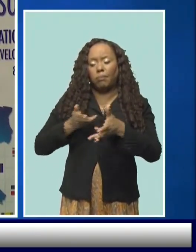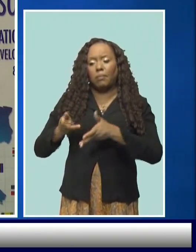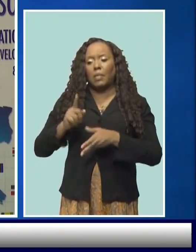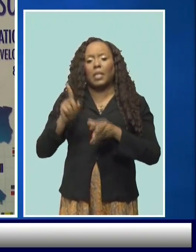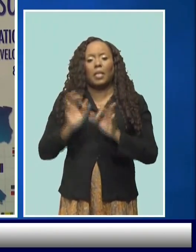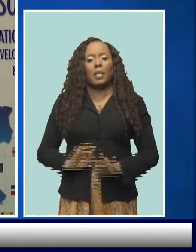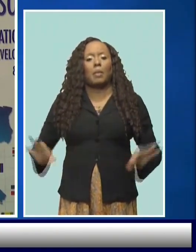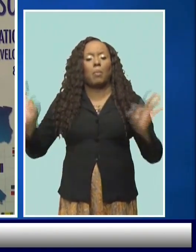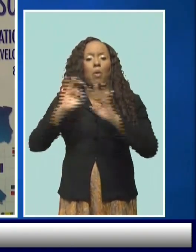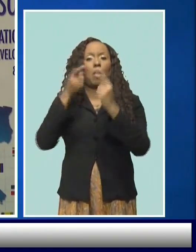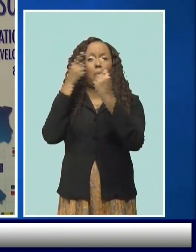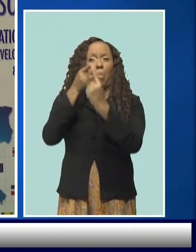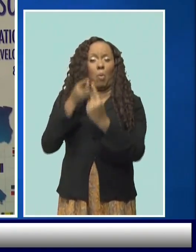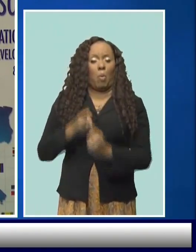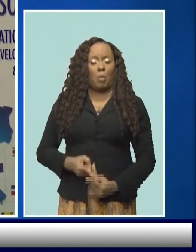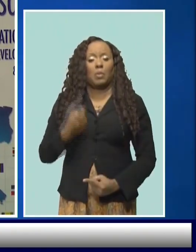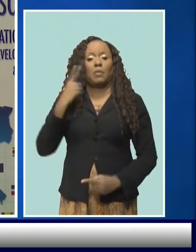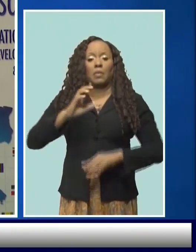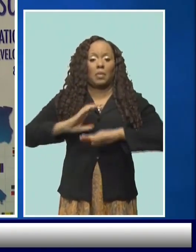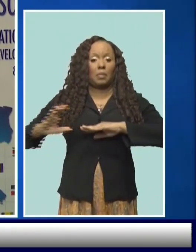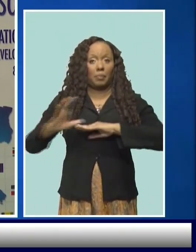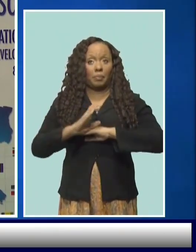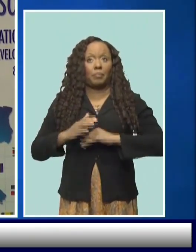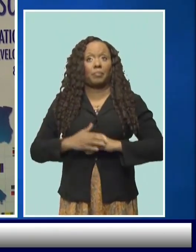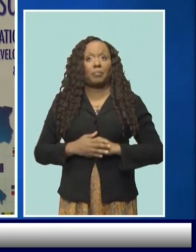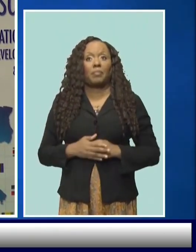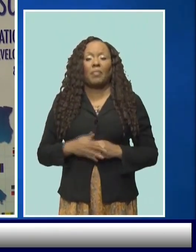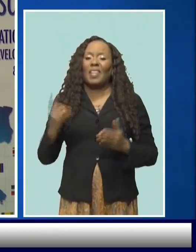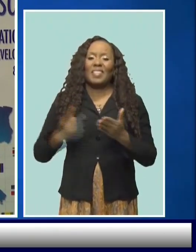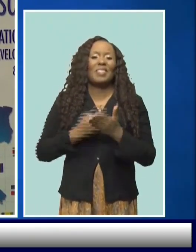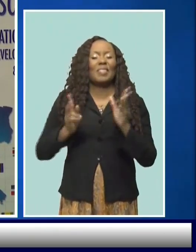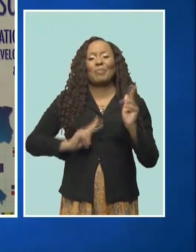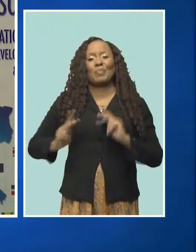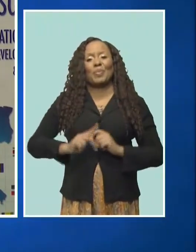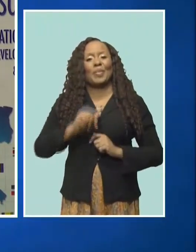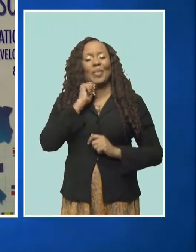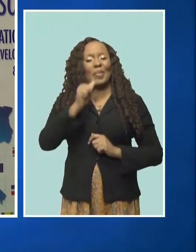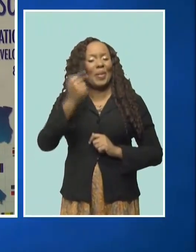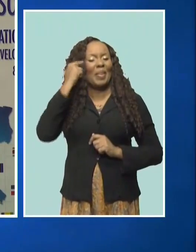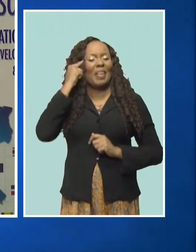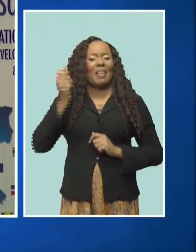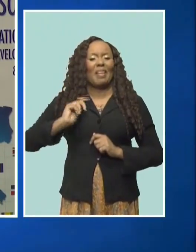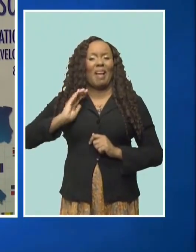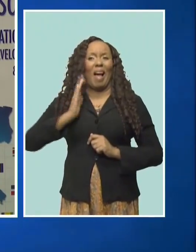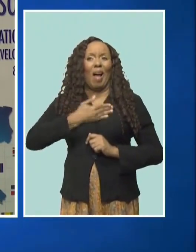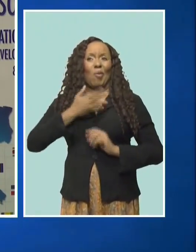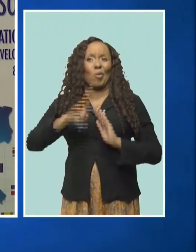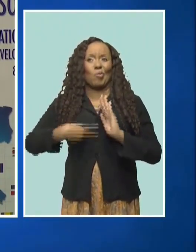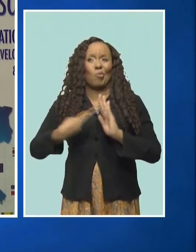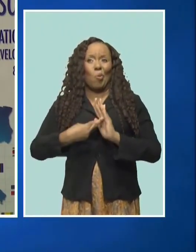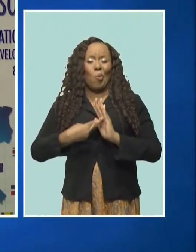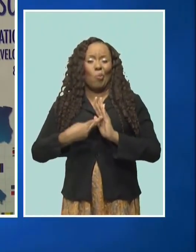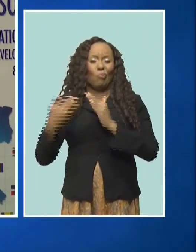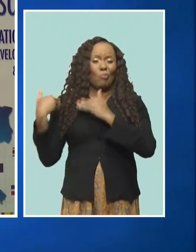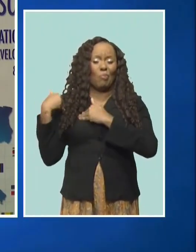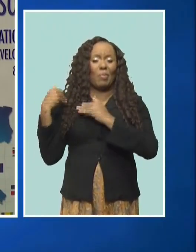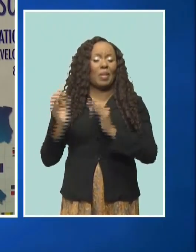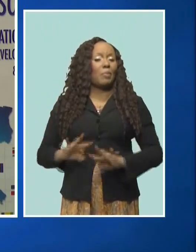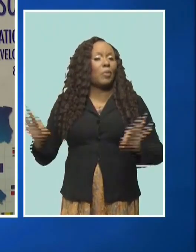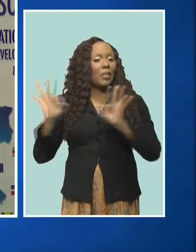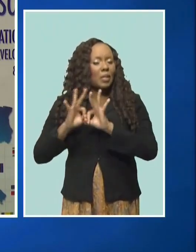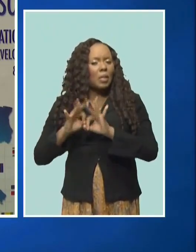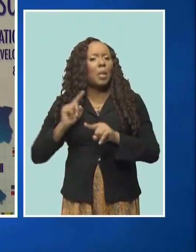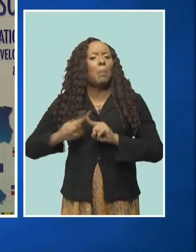region. While our role in development is often undervalued, we are a crucial component in the creation of